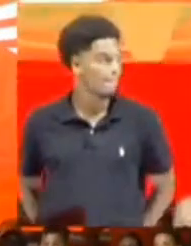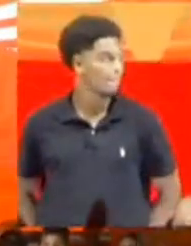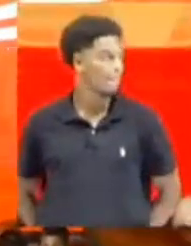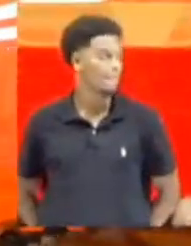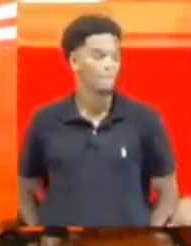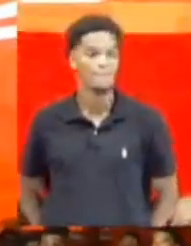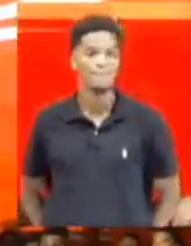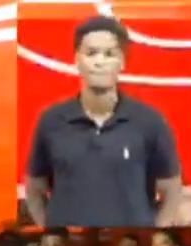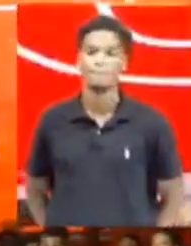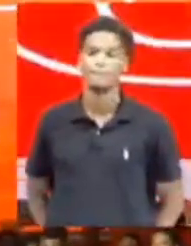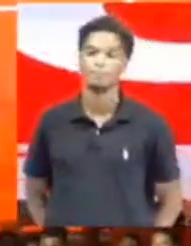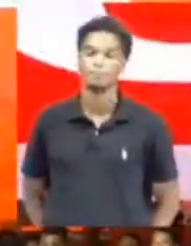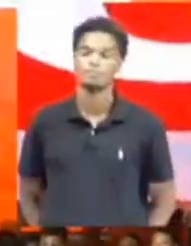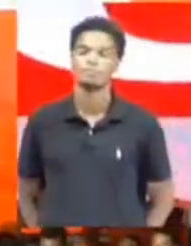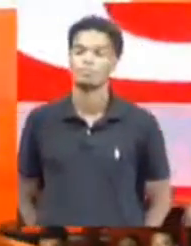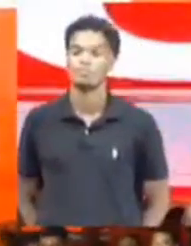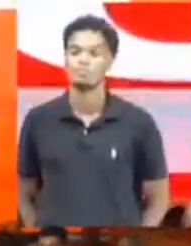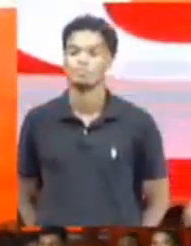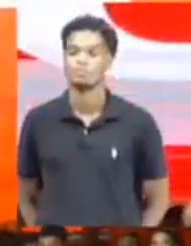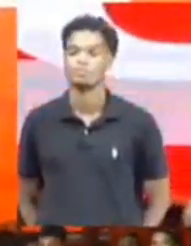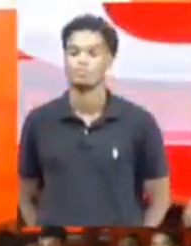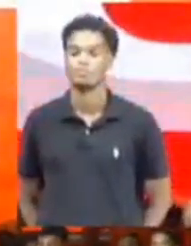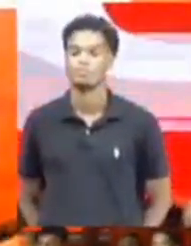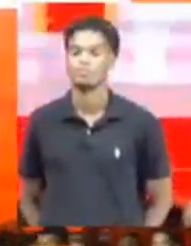the beauty they possess